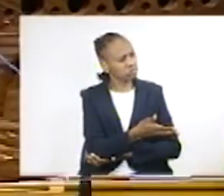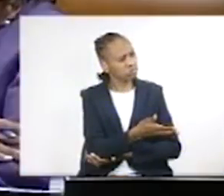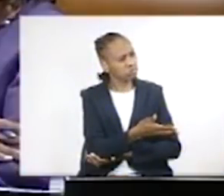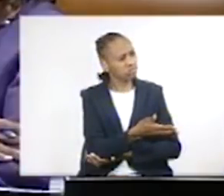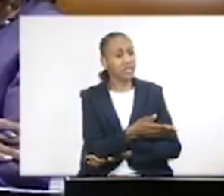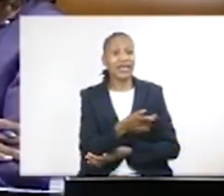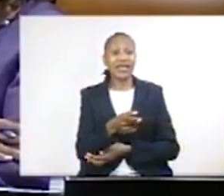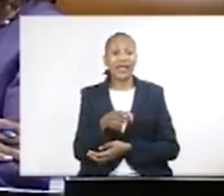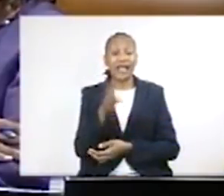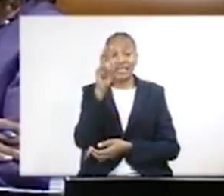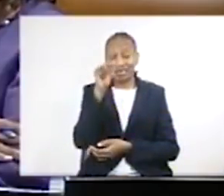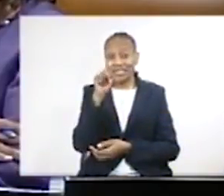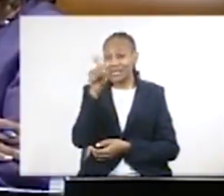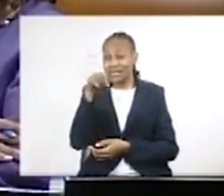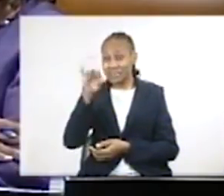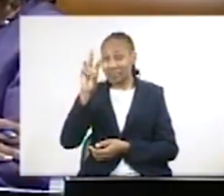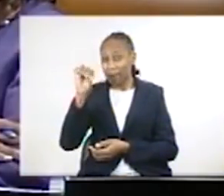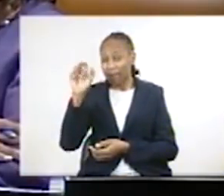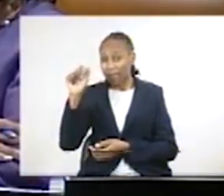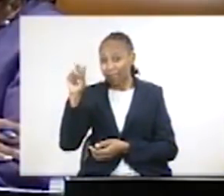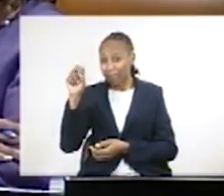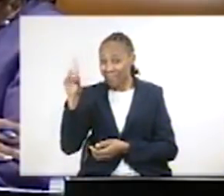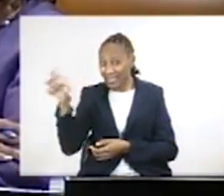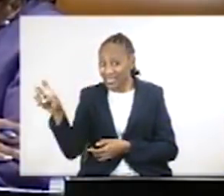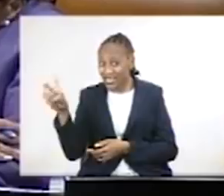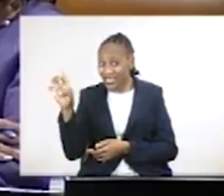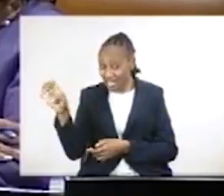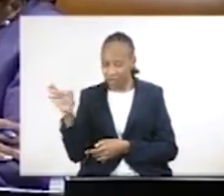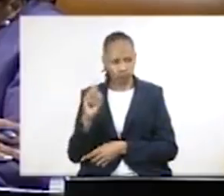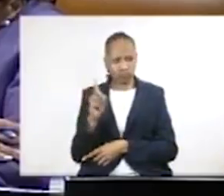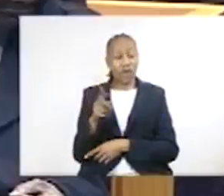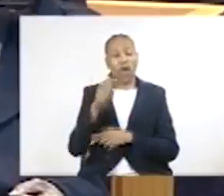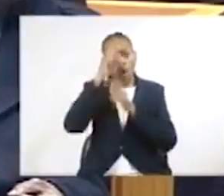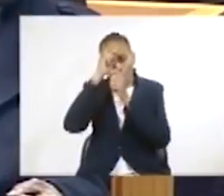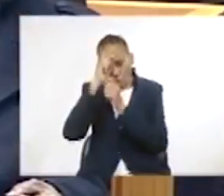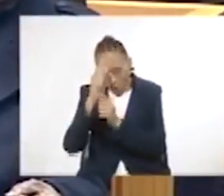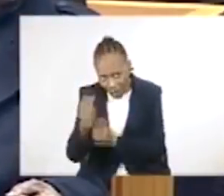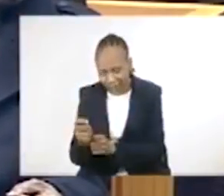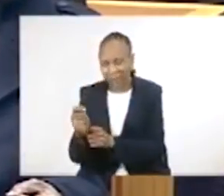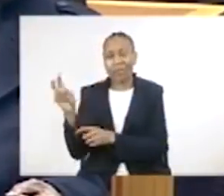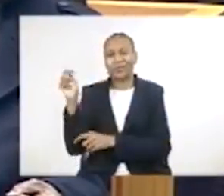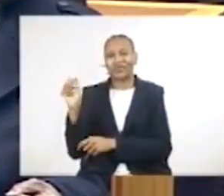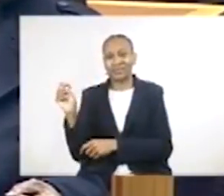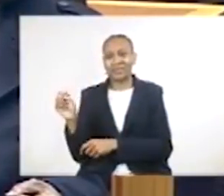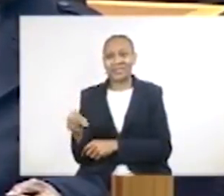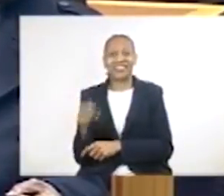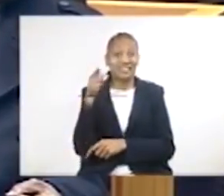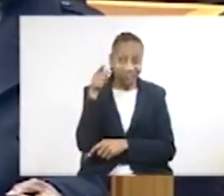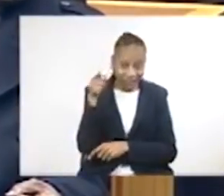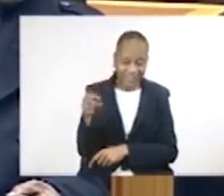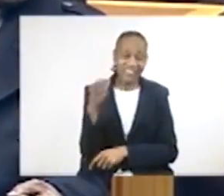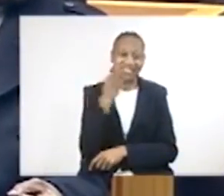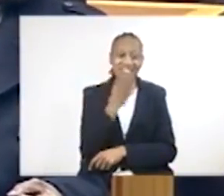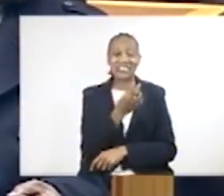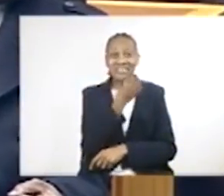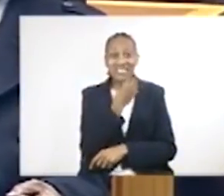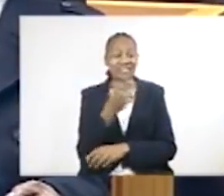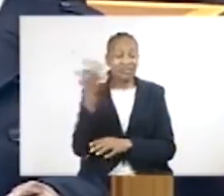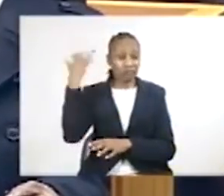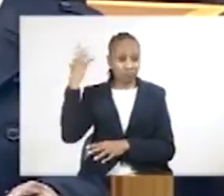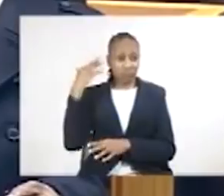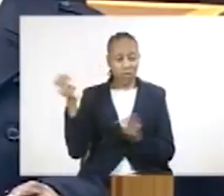serious strategic threat to the national democratic order members. Order members.